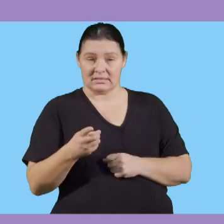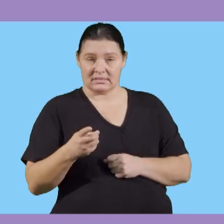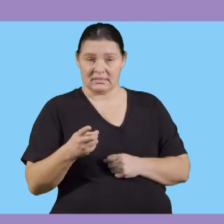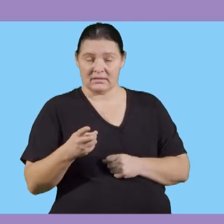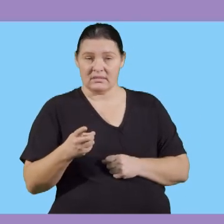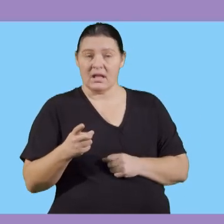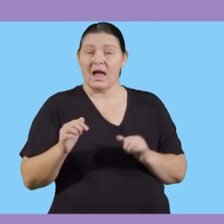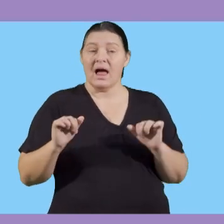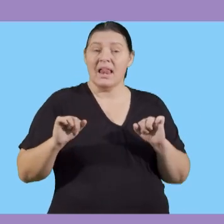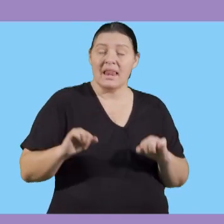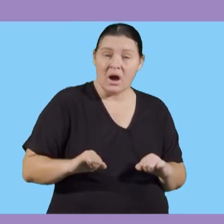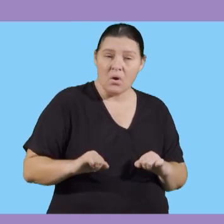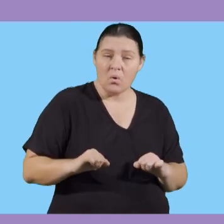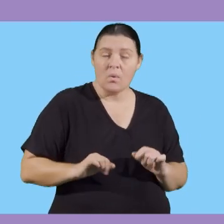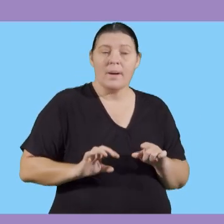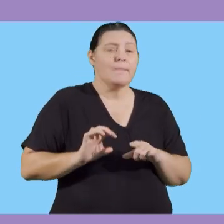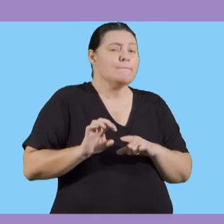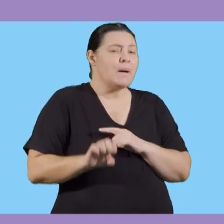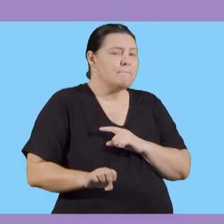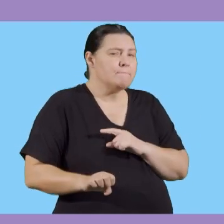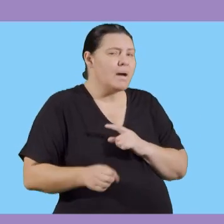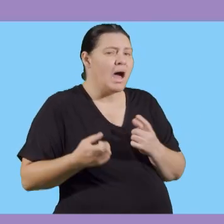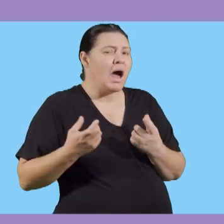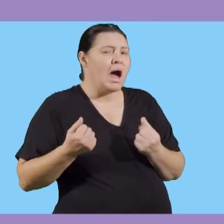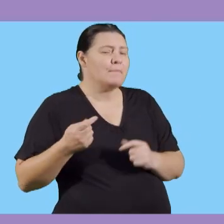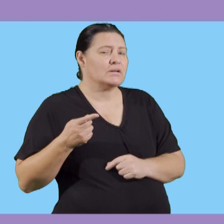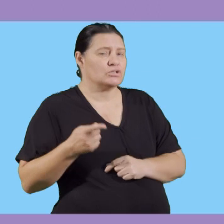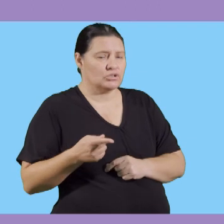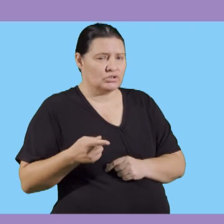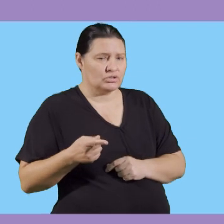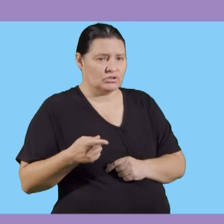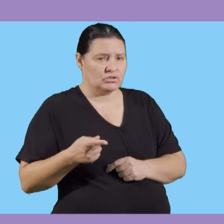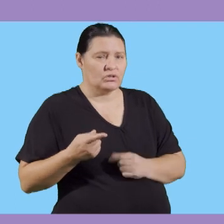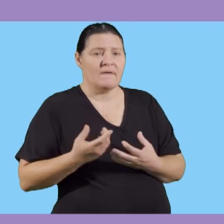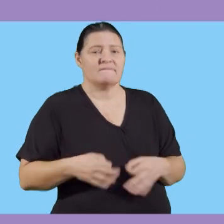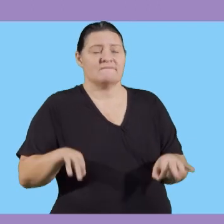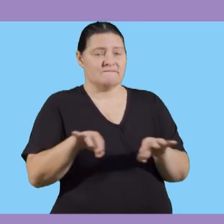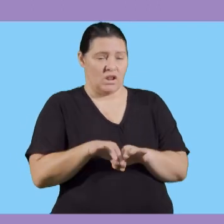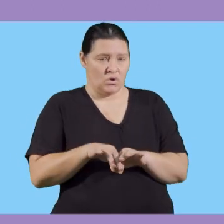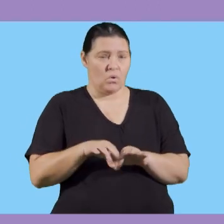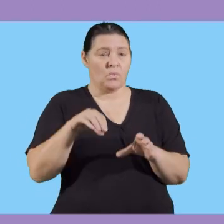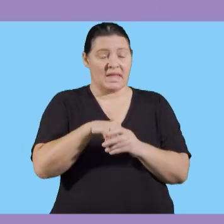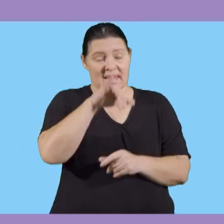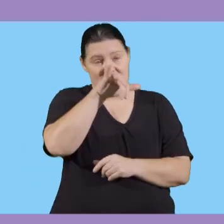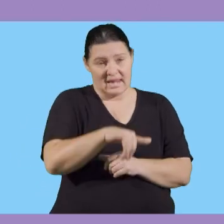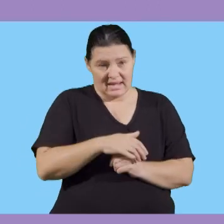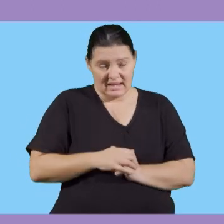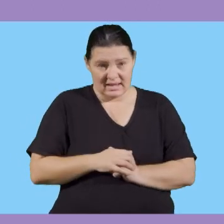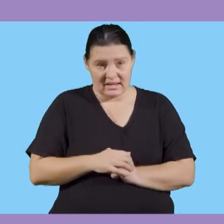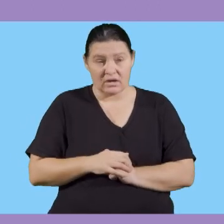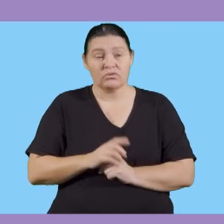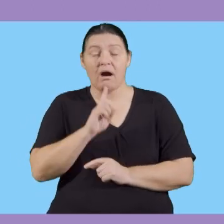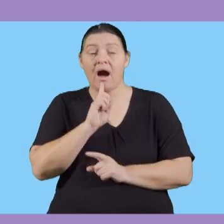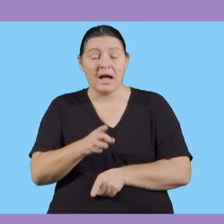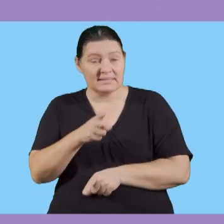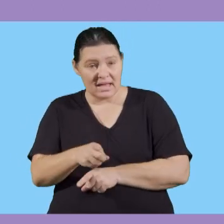is allowing us to find out how much this number is or how much the value is in yens. So it means that the answer that